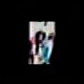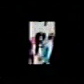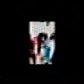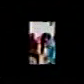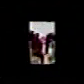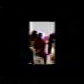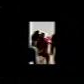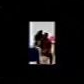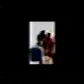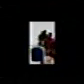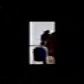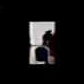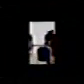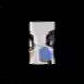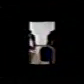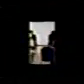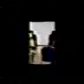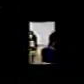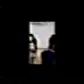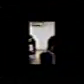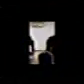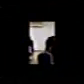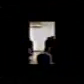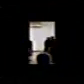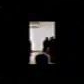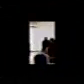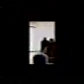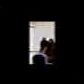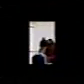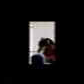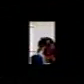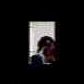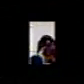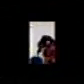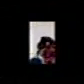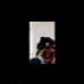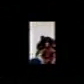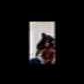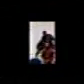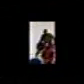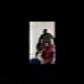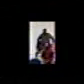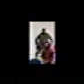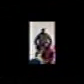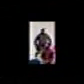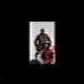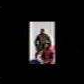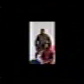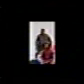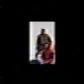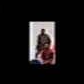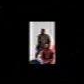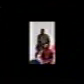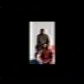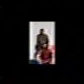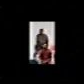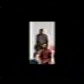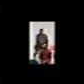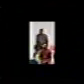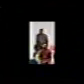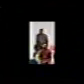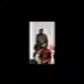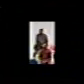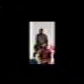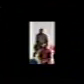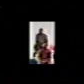they are not carnal, but they are mighty through God to the pulling down, pulling down, pulling down. Everybody say, pulling down.